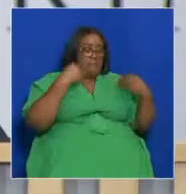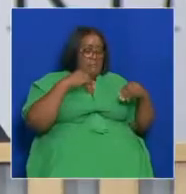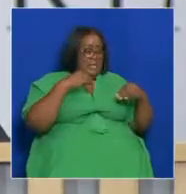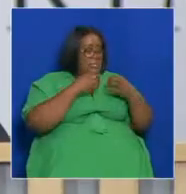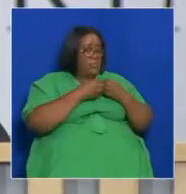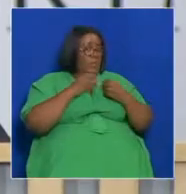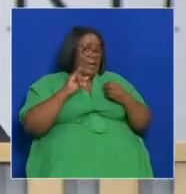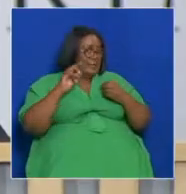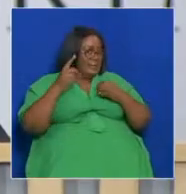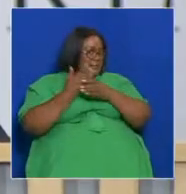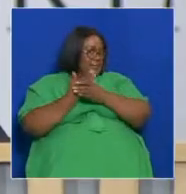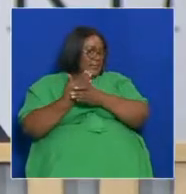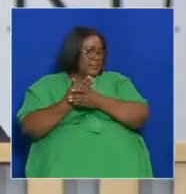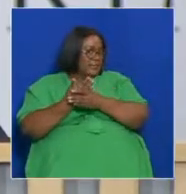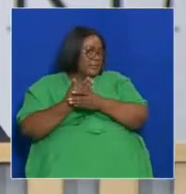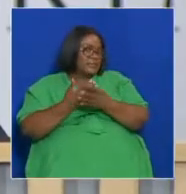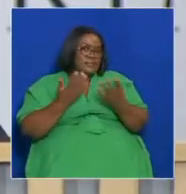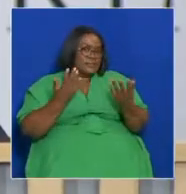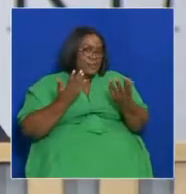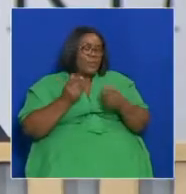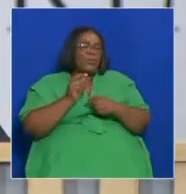of